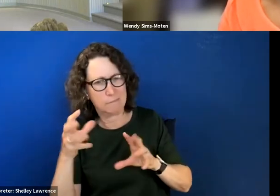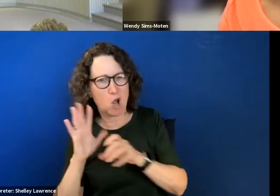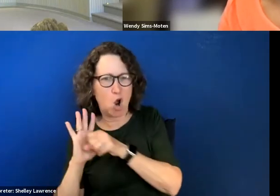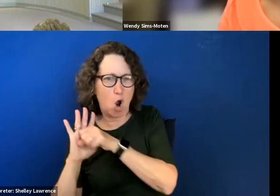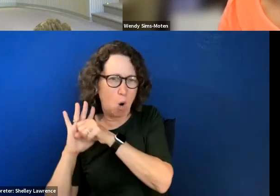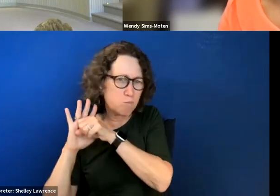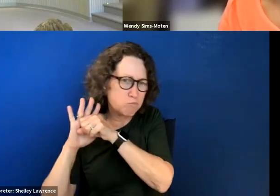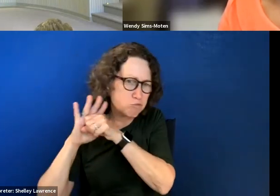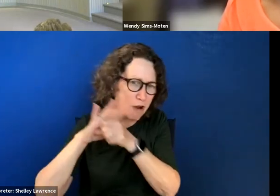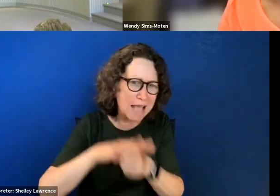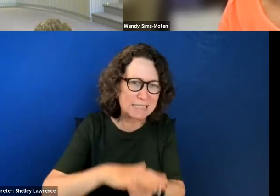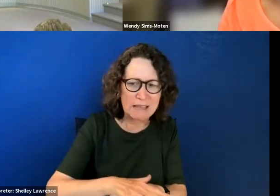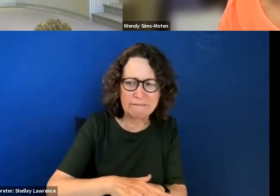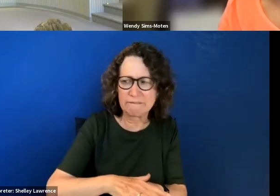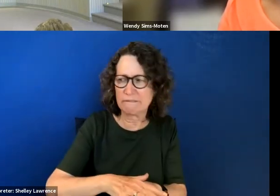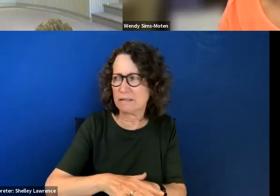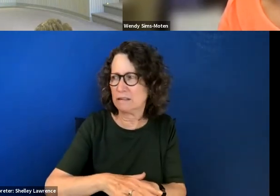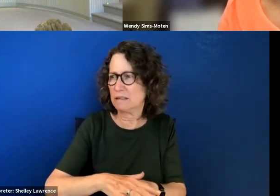oppressive